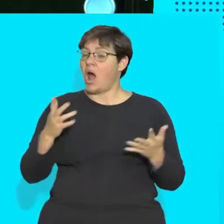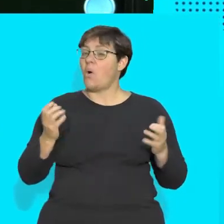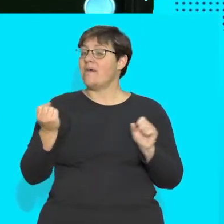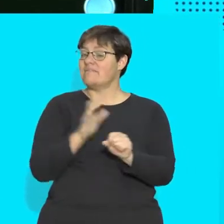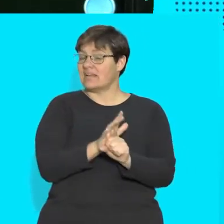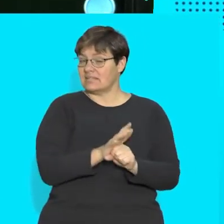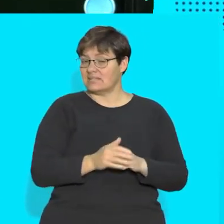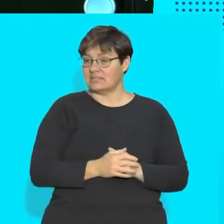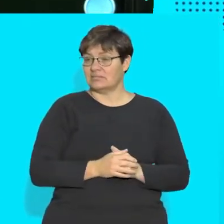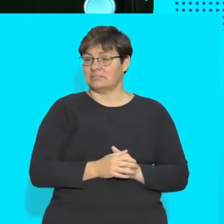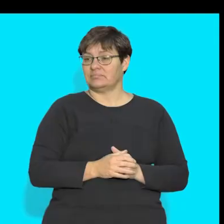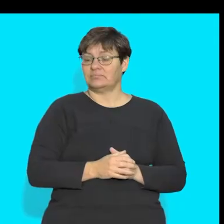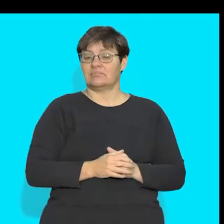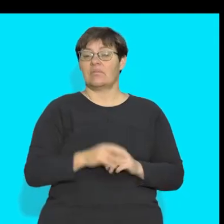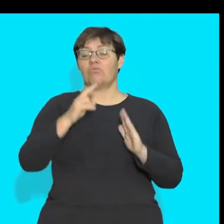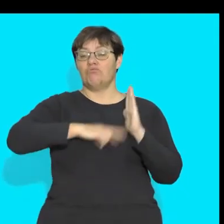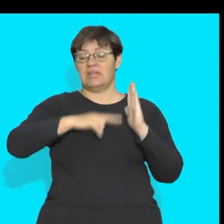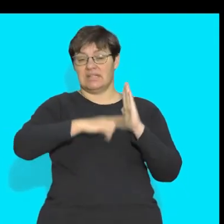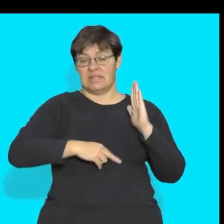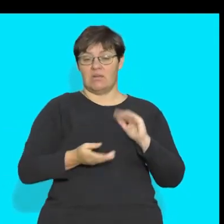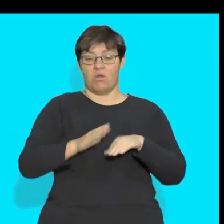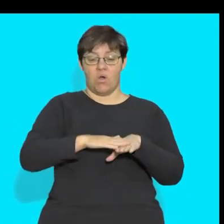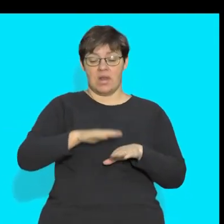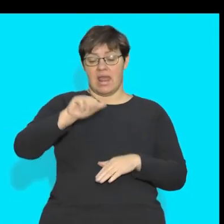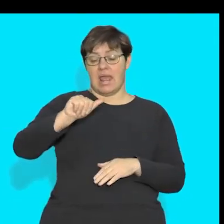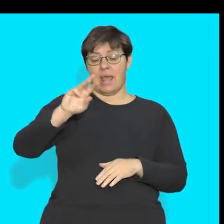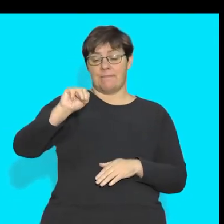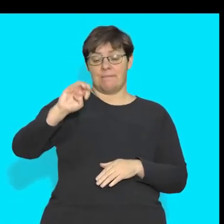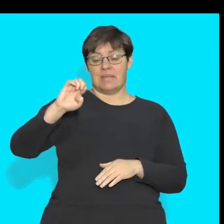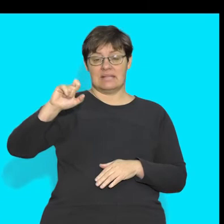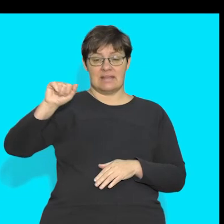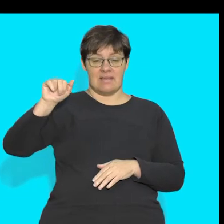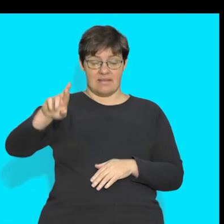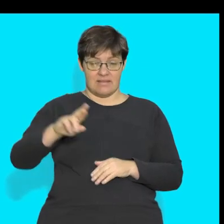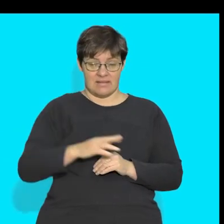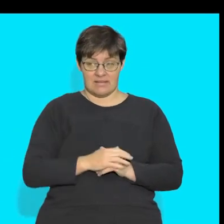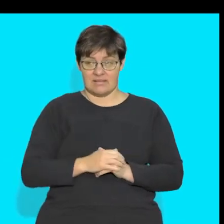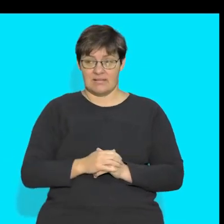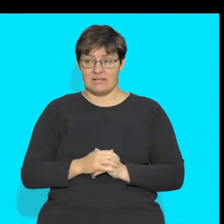this affect the reading on the ammeter? The reading